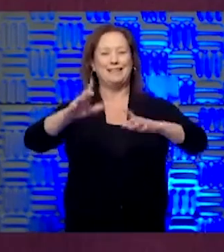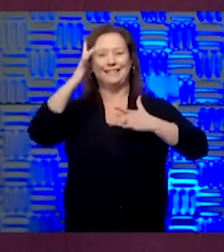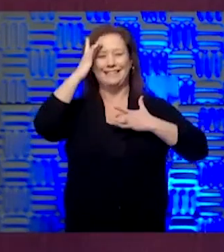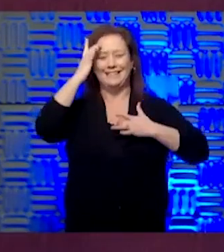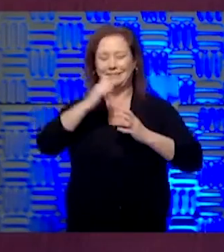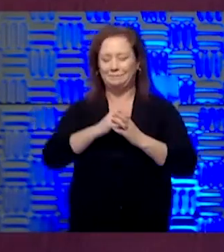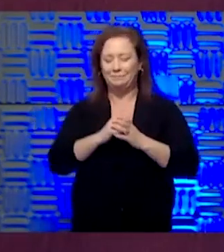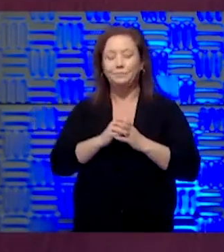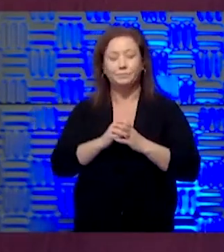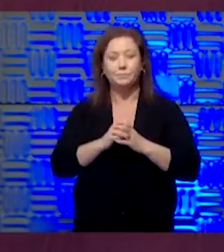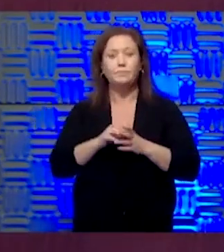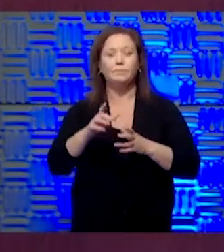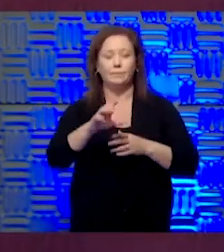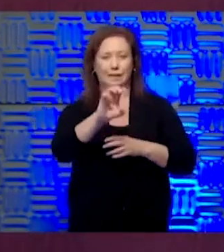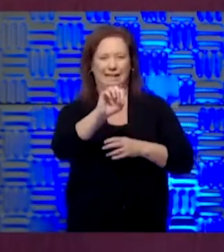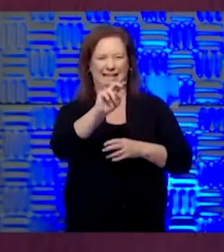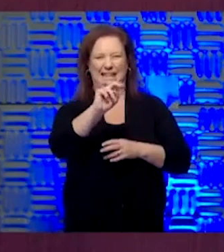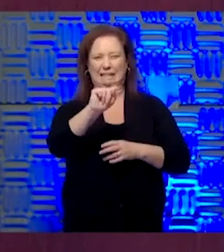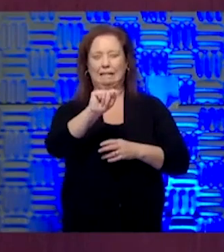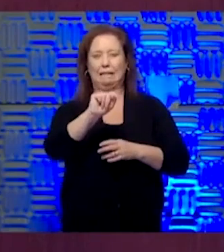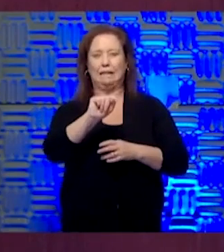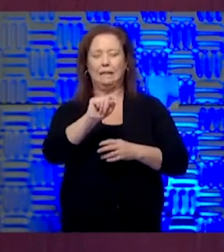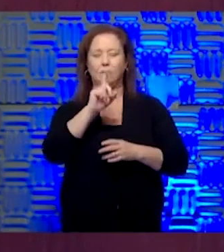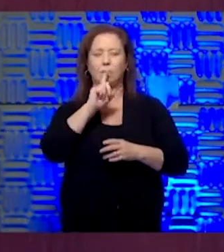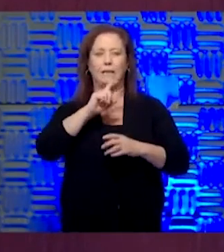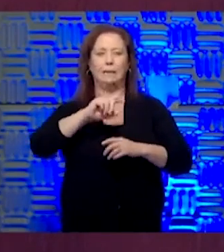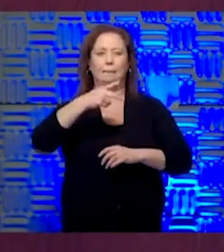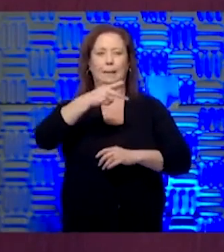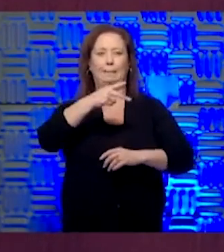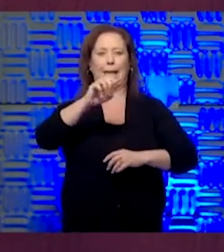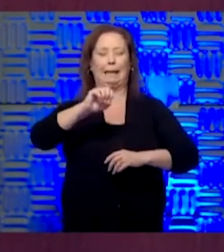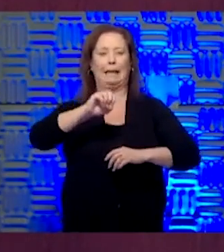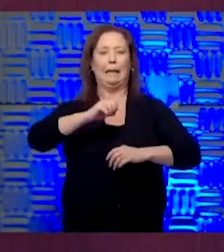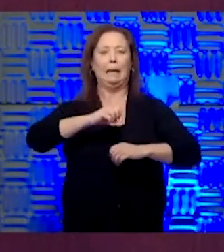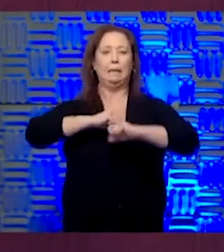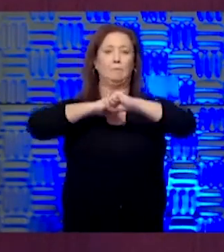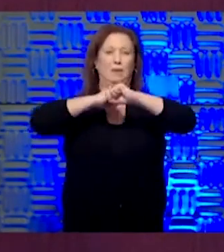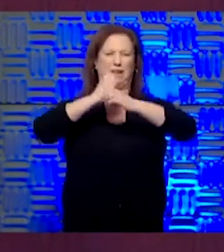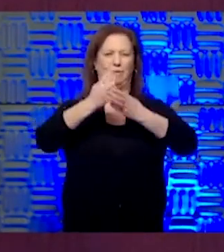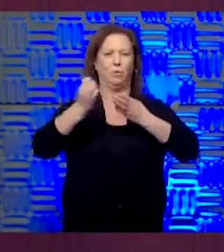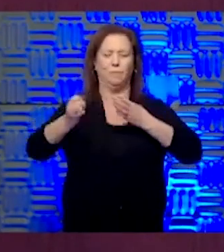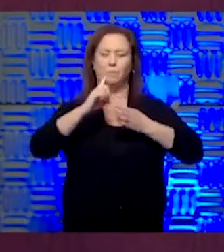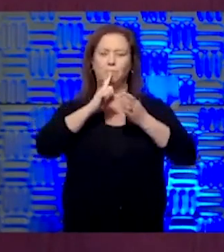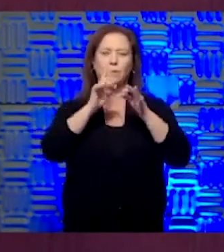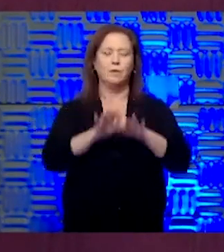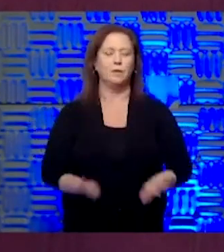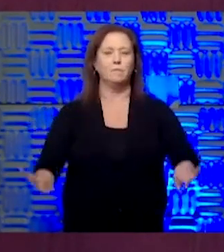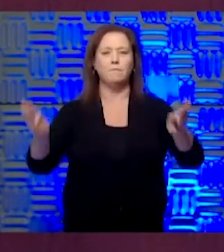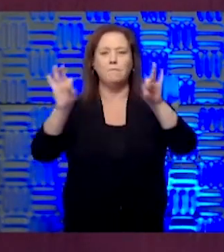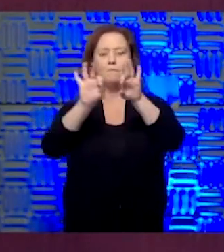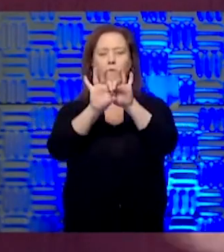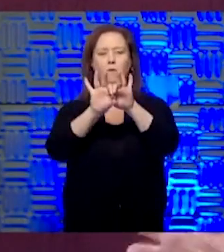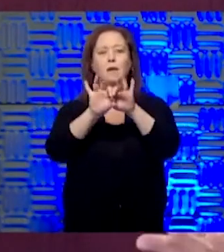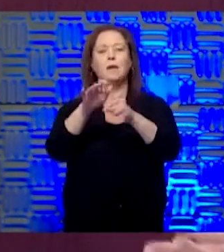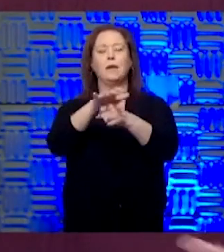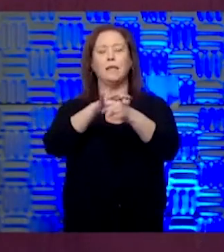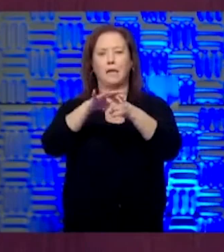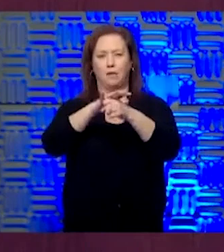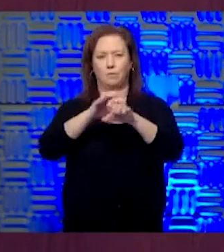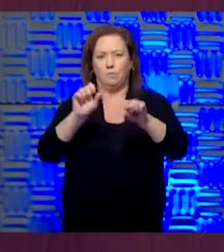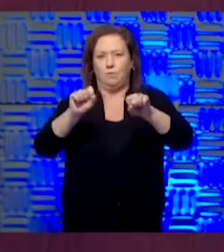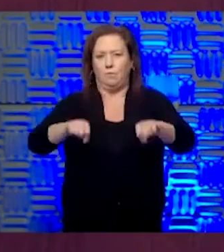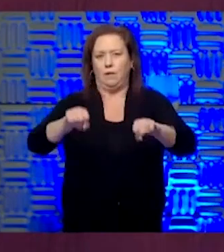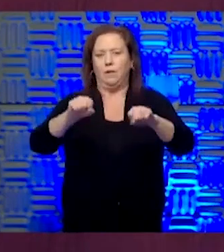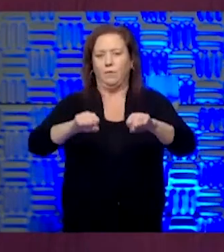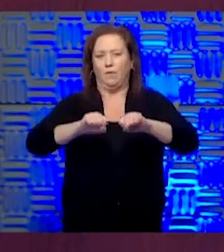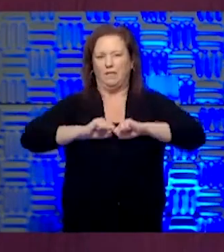PPE in the ambulatory environment becomes really important, and I think it continues to be extremely important in those areas where there are potentials for